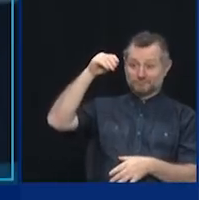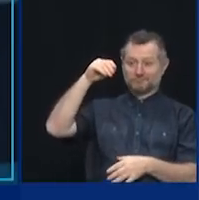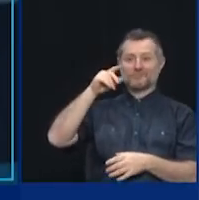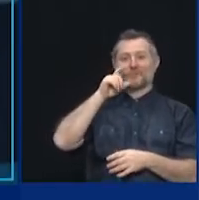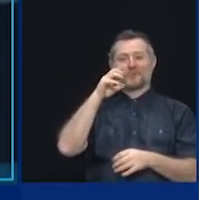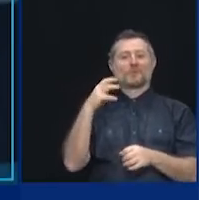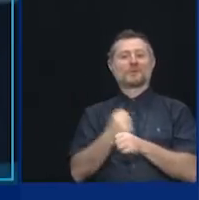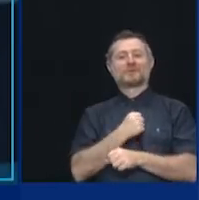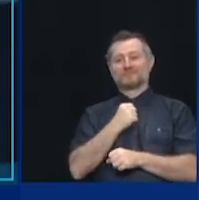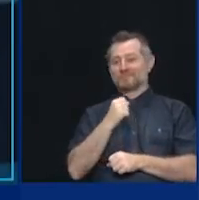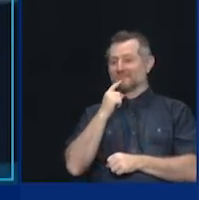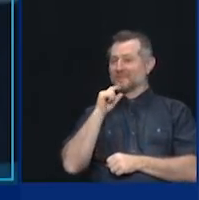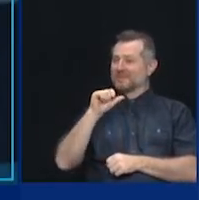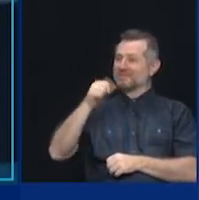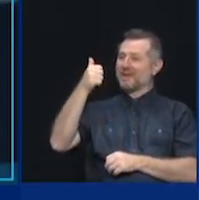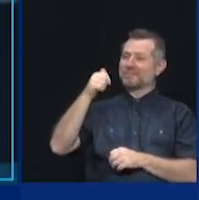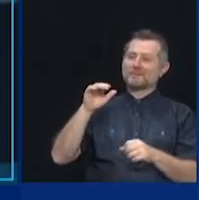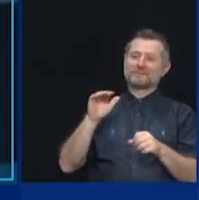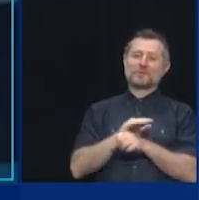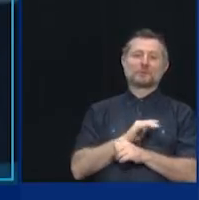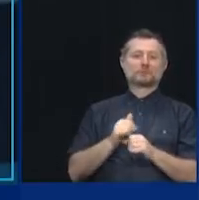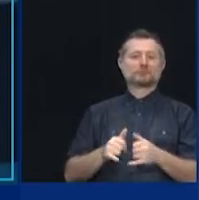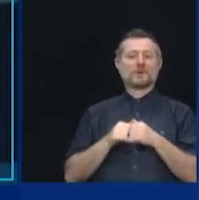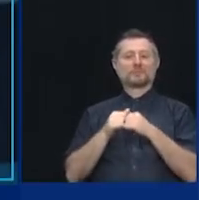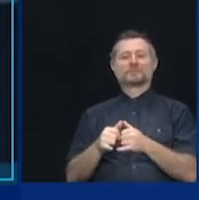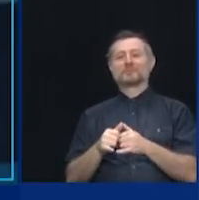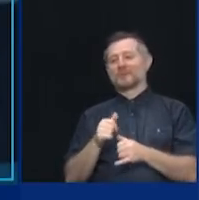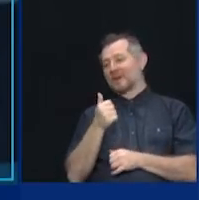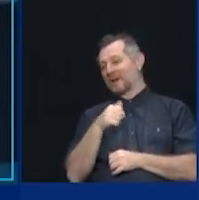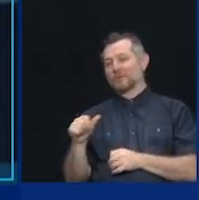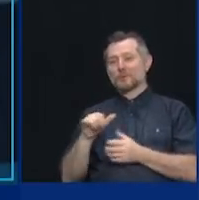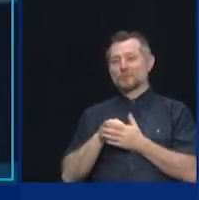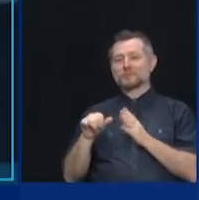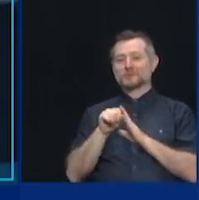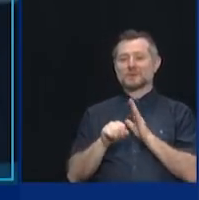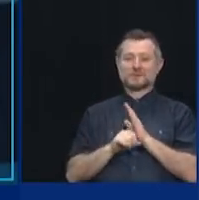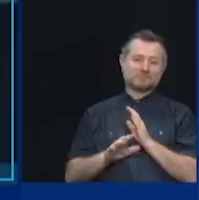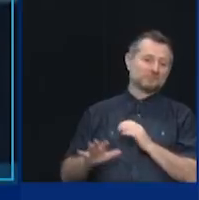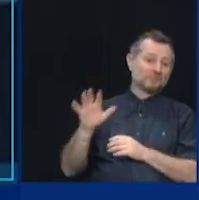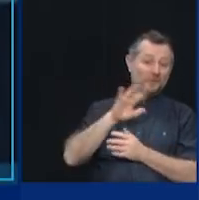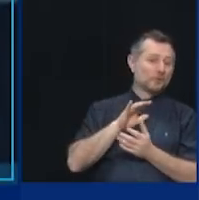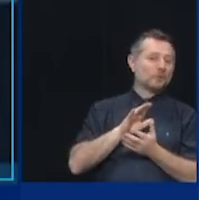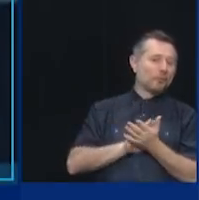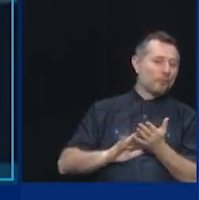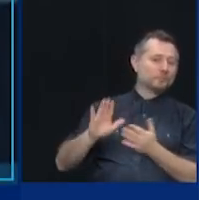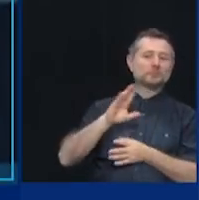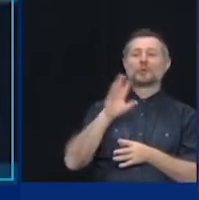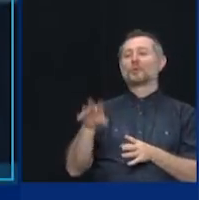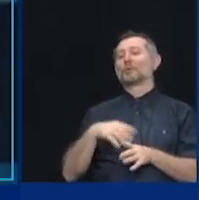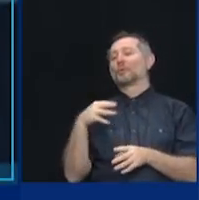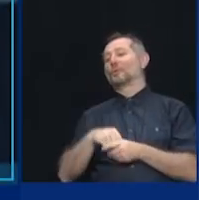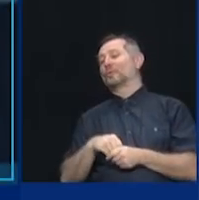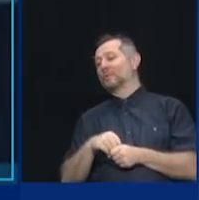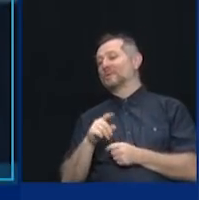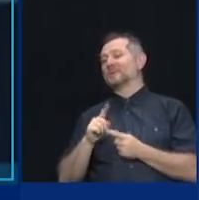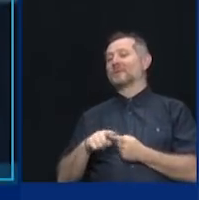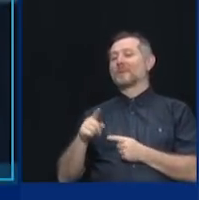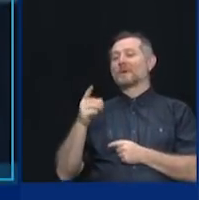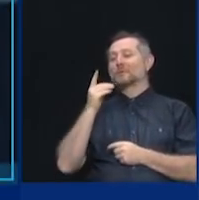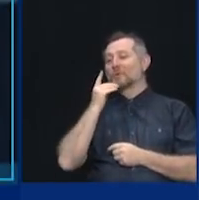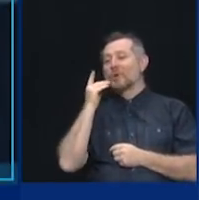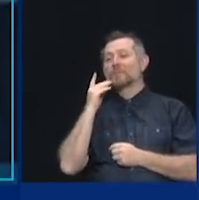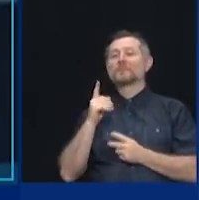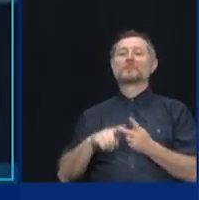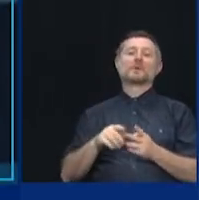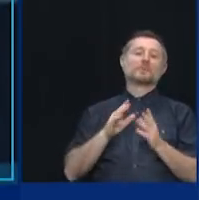scholarships to a state college, room and board. I'm excited about that, not because I want to go to college, but